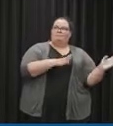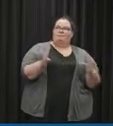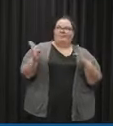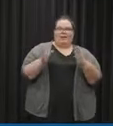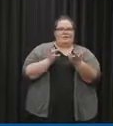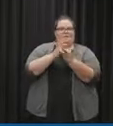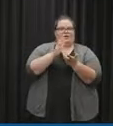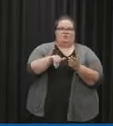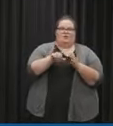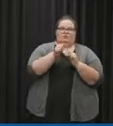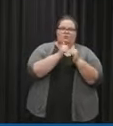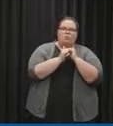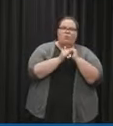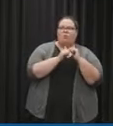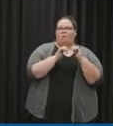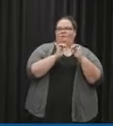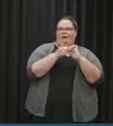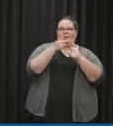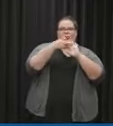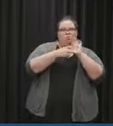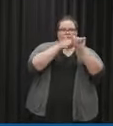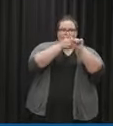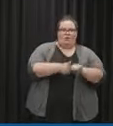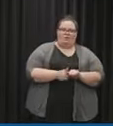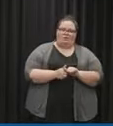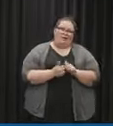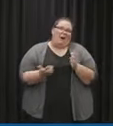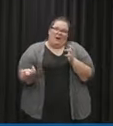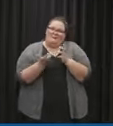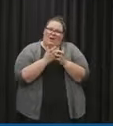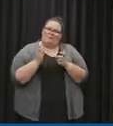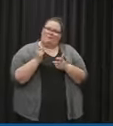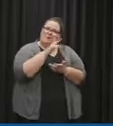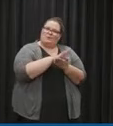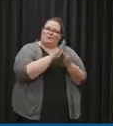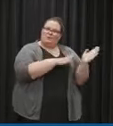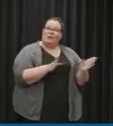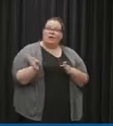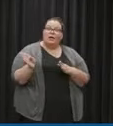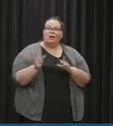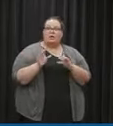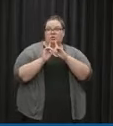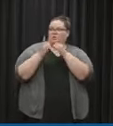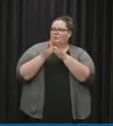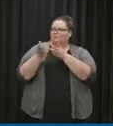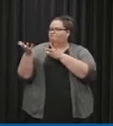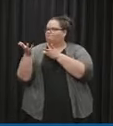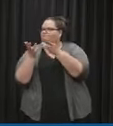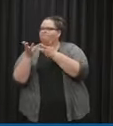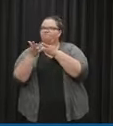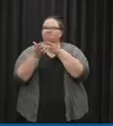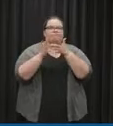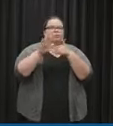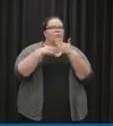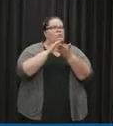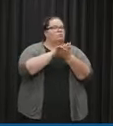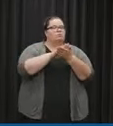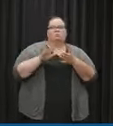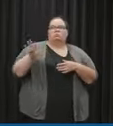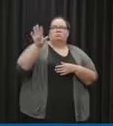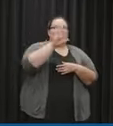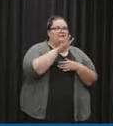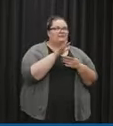that complies with the standards outlined in our return to school plan. The department will collaborate with school districts in the development